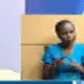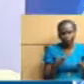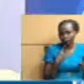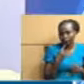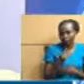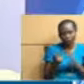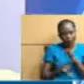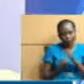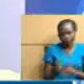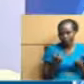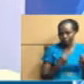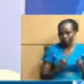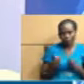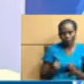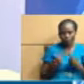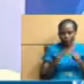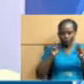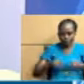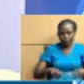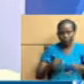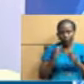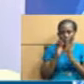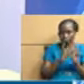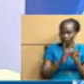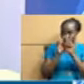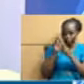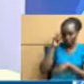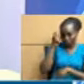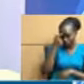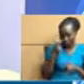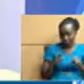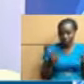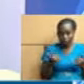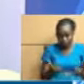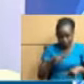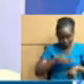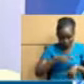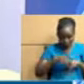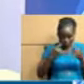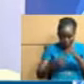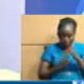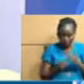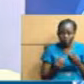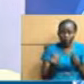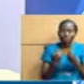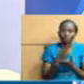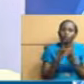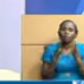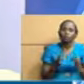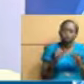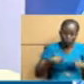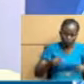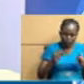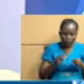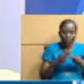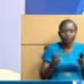unique situation, but definitely have to be looking to government. And I think this moment teaches us something. We should start to engage